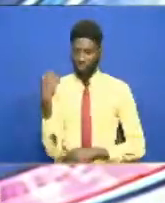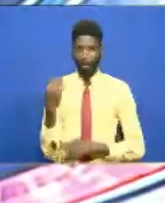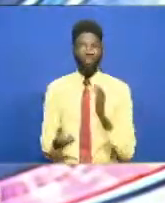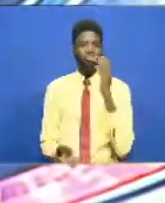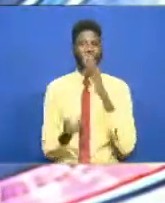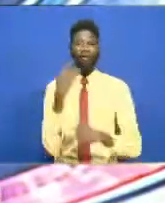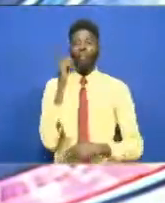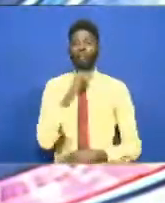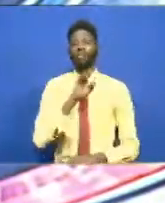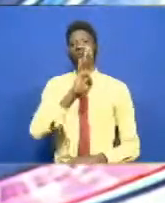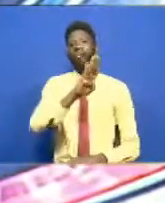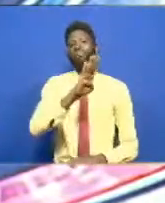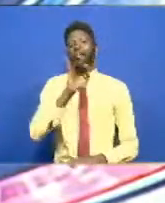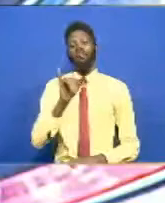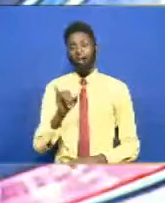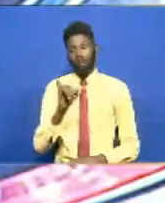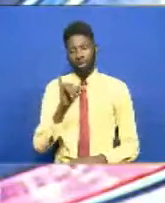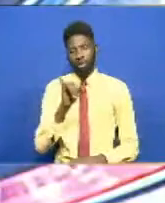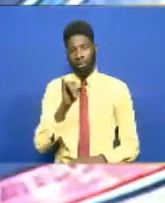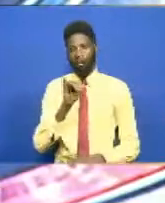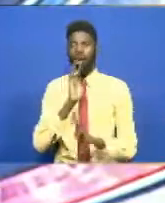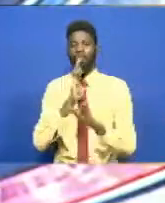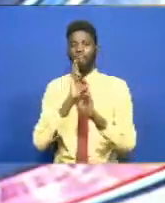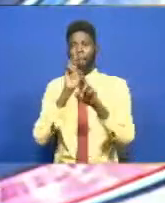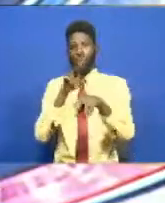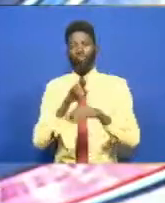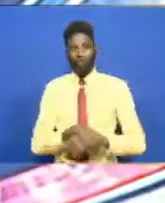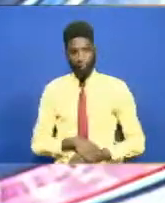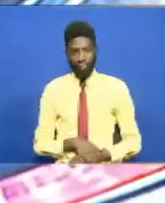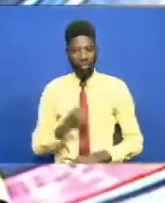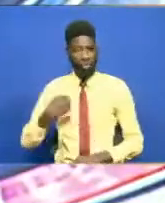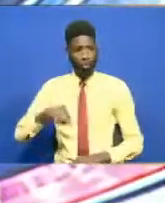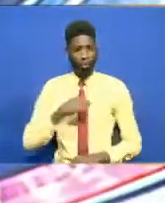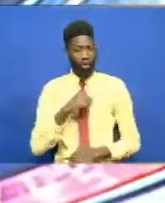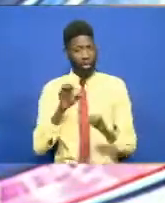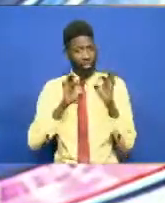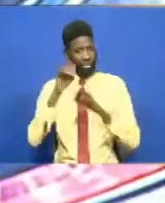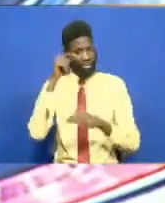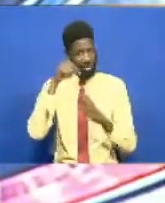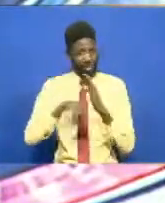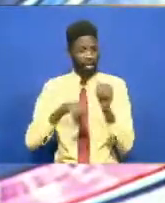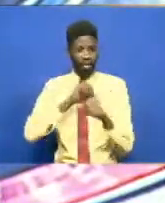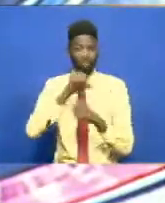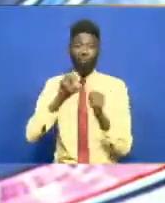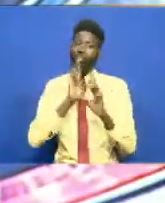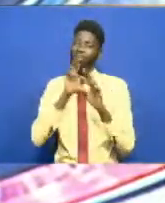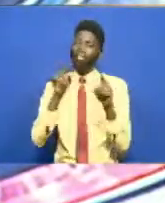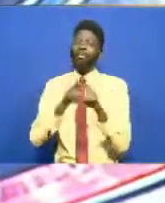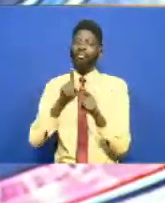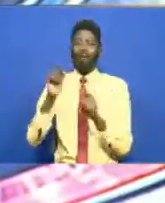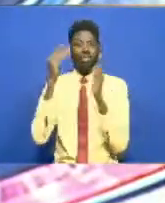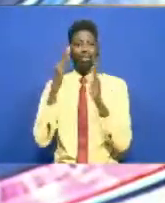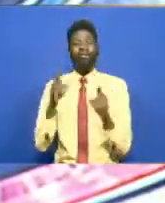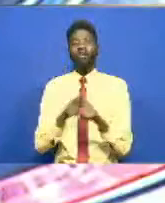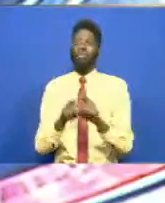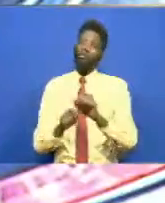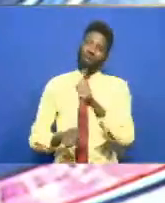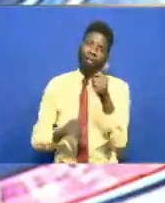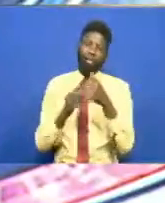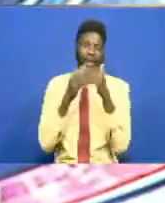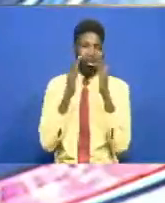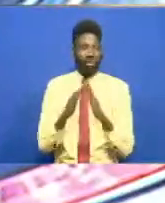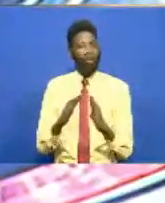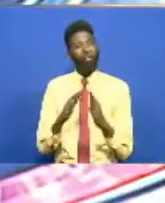Building Bridges Initiative report. We will be giving you more details about this report and what Kenyans and other leaders will be saying about